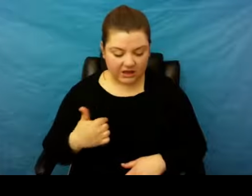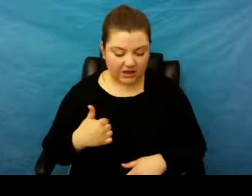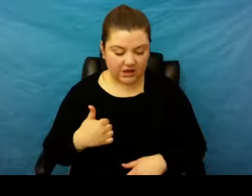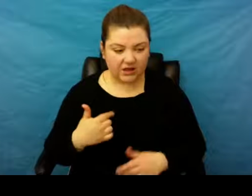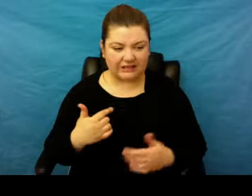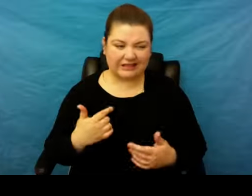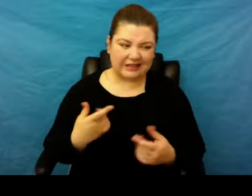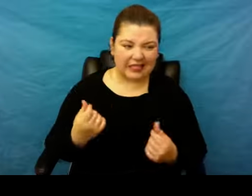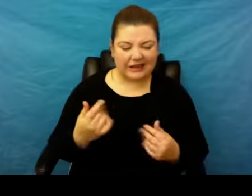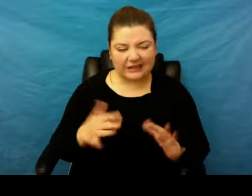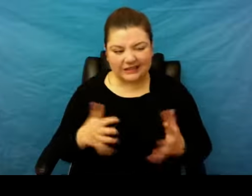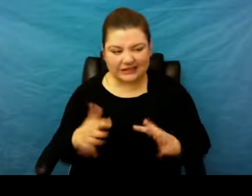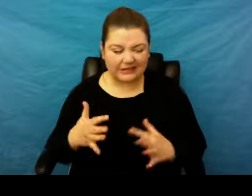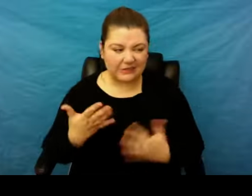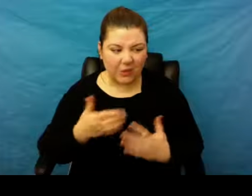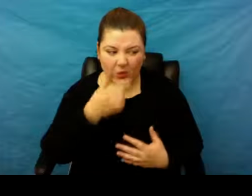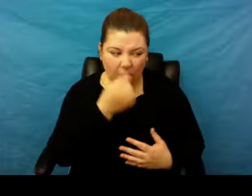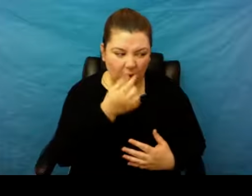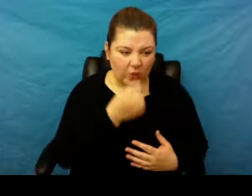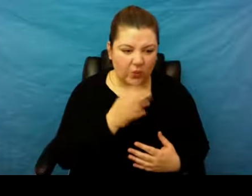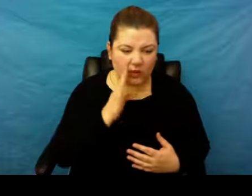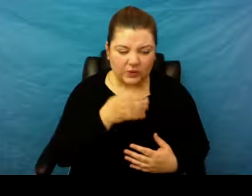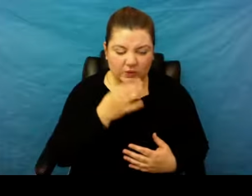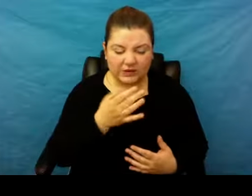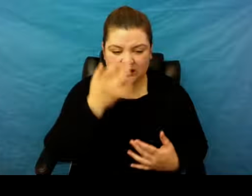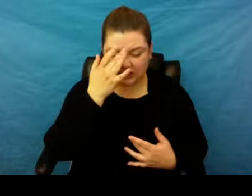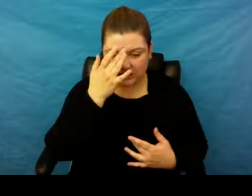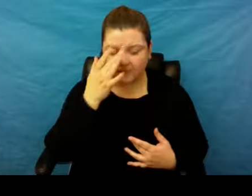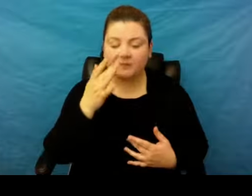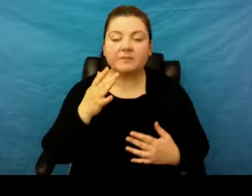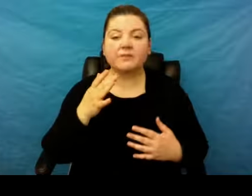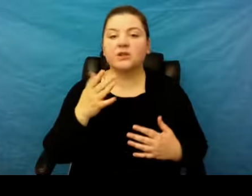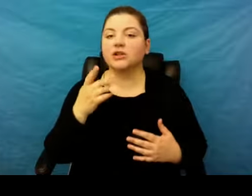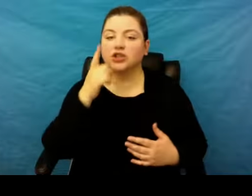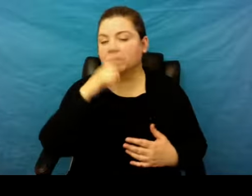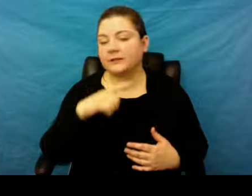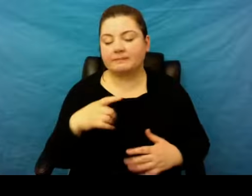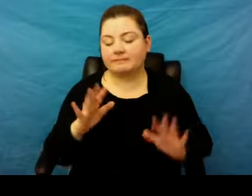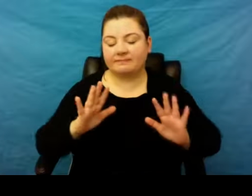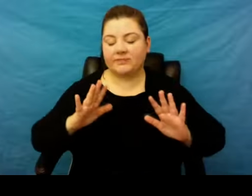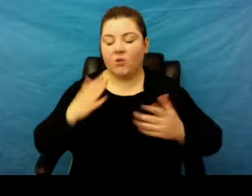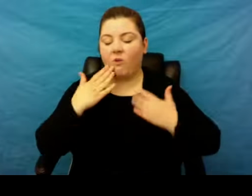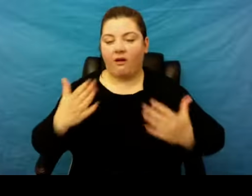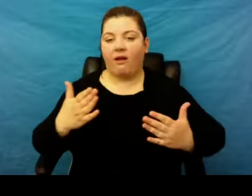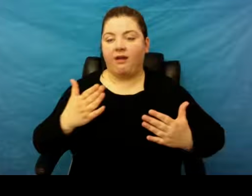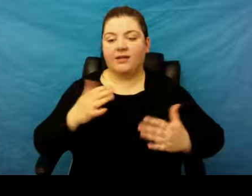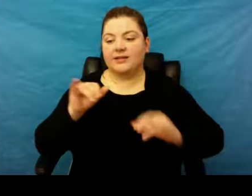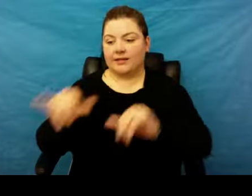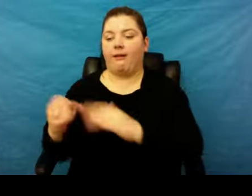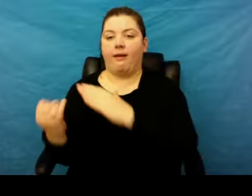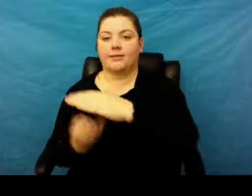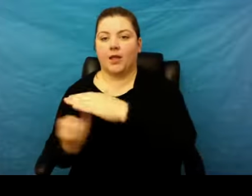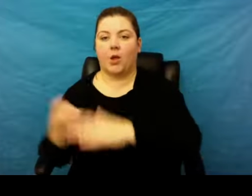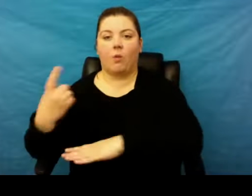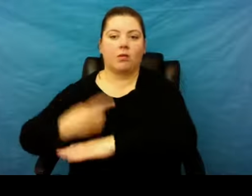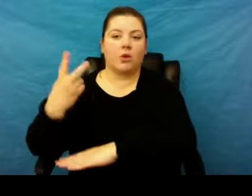sick, is take the precautions like you have COVID-19 for 1 to 2 days. If in 1 to 2 days,